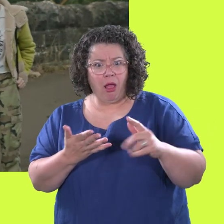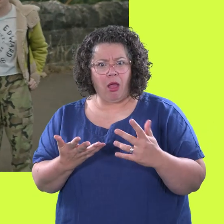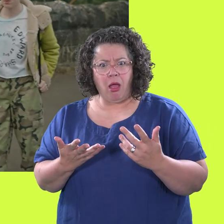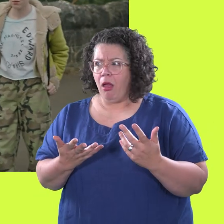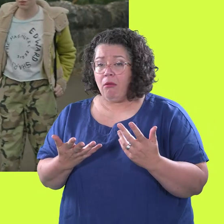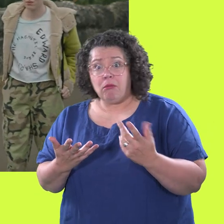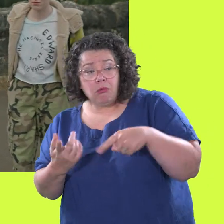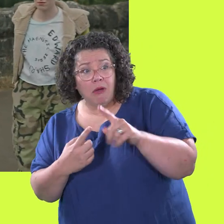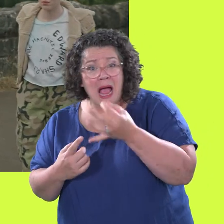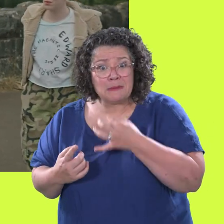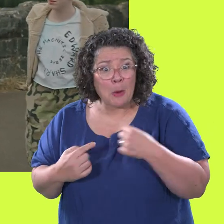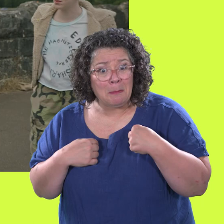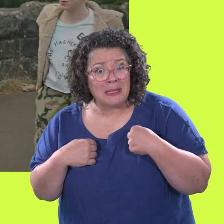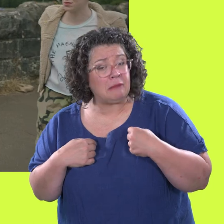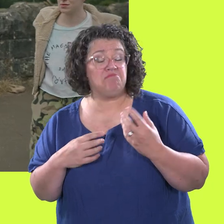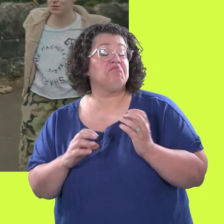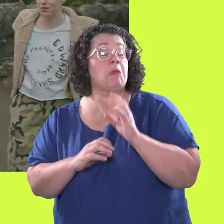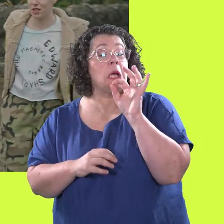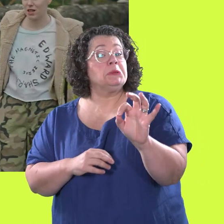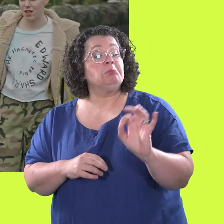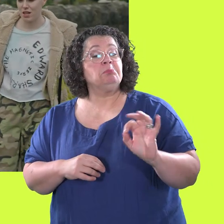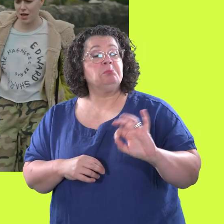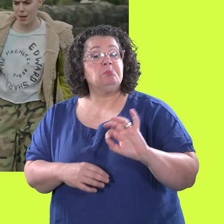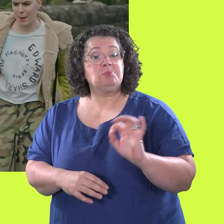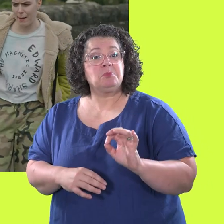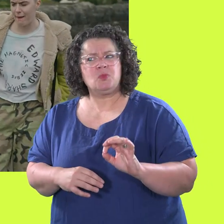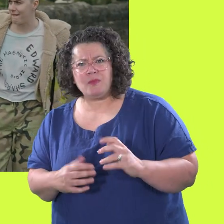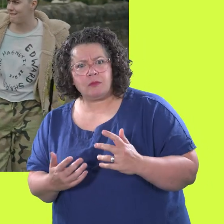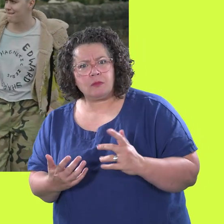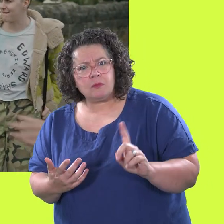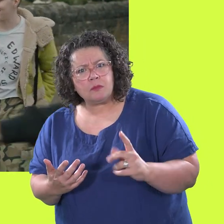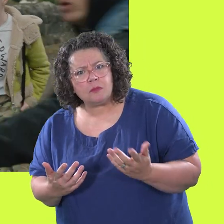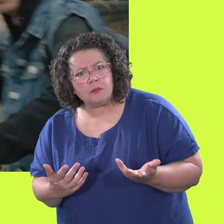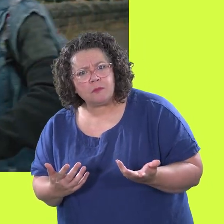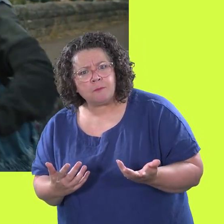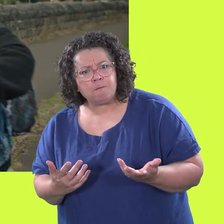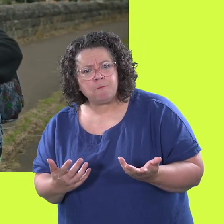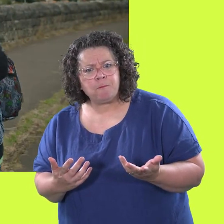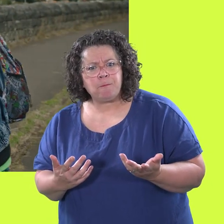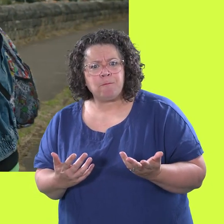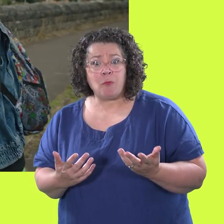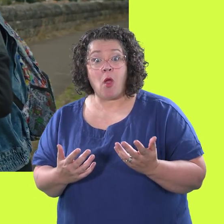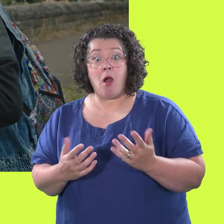Anyone asking about me? Not asking about you. What is it?